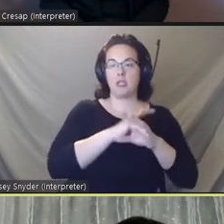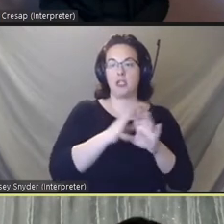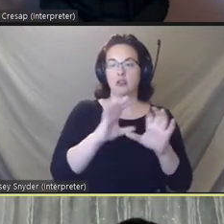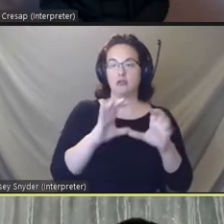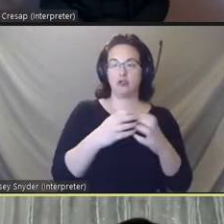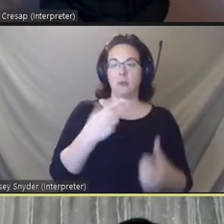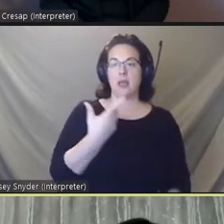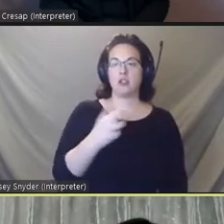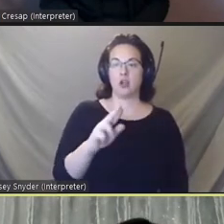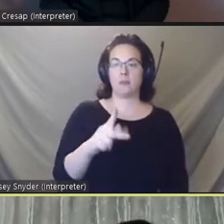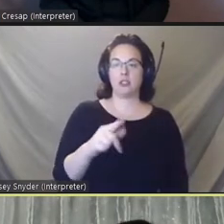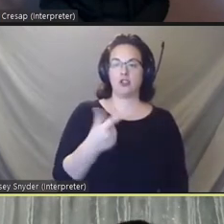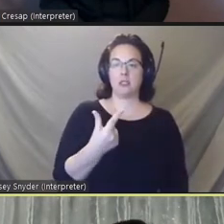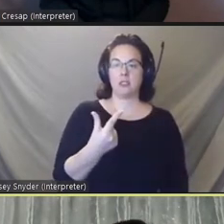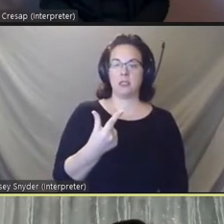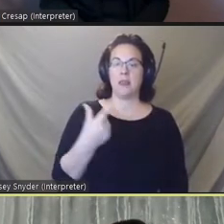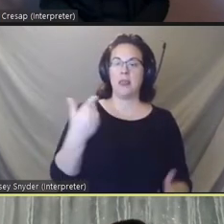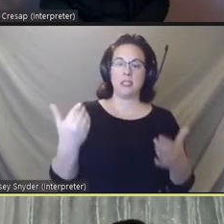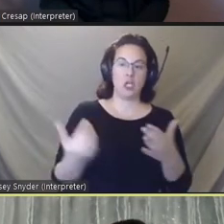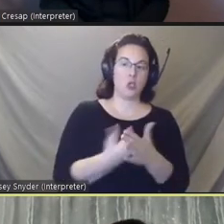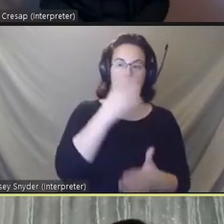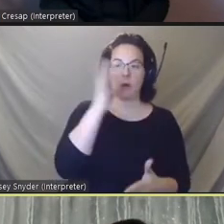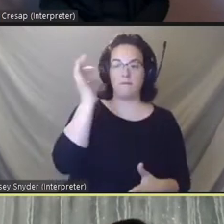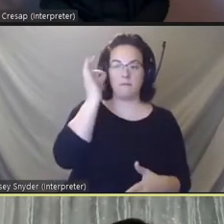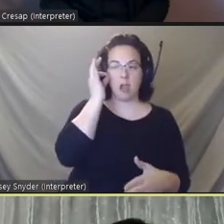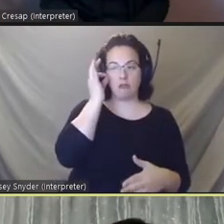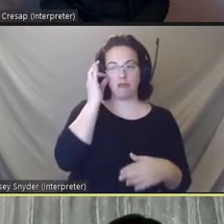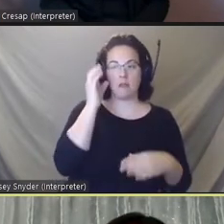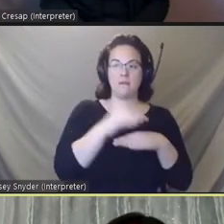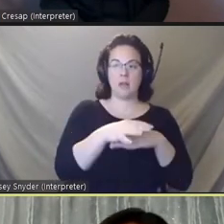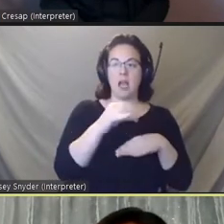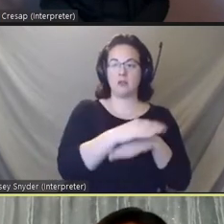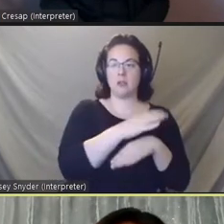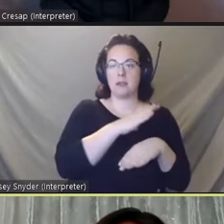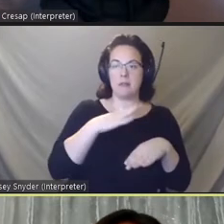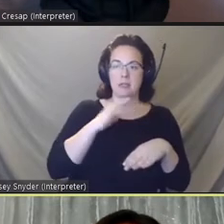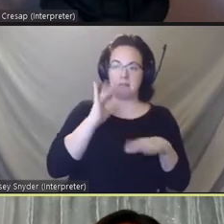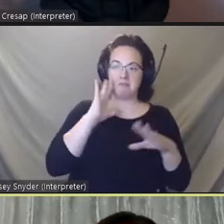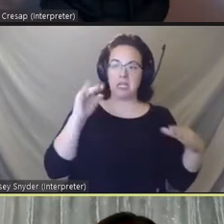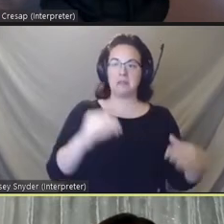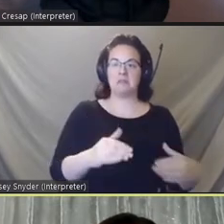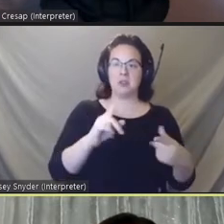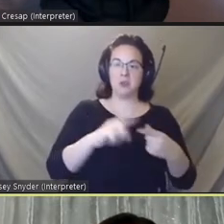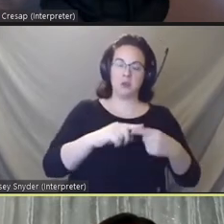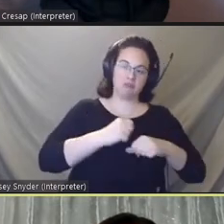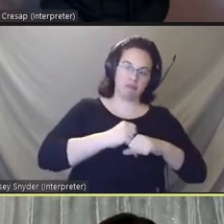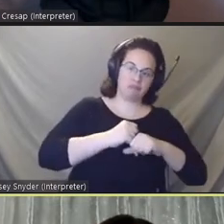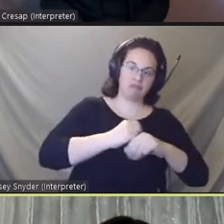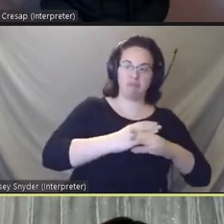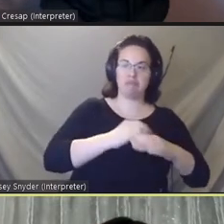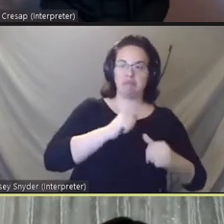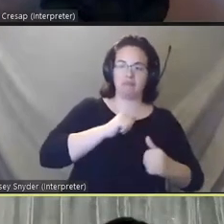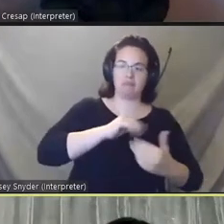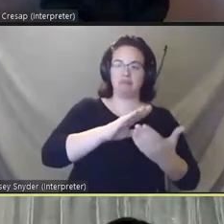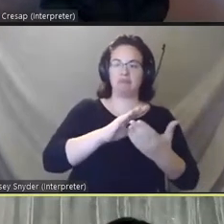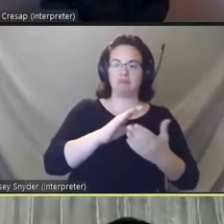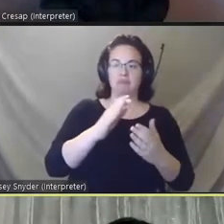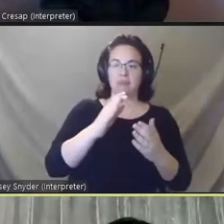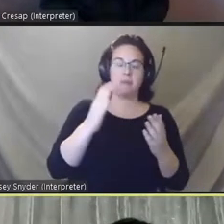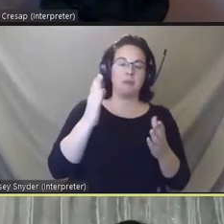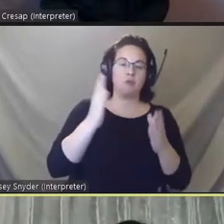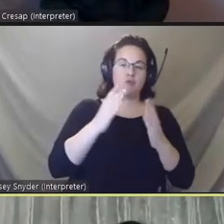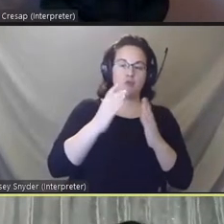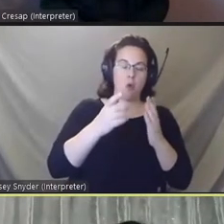the HRPG, a new federal advisory committee dedicated to combating robocalls to